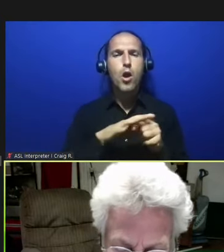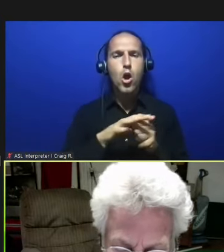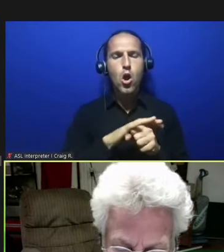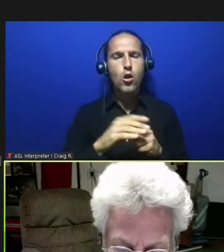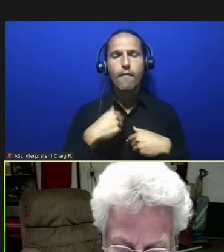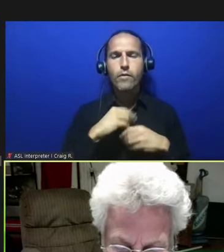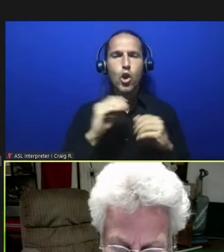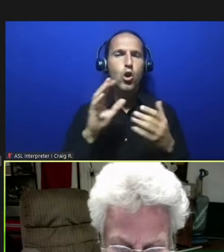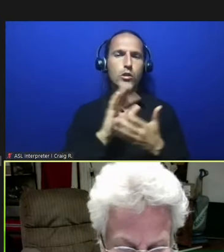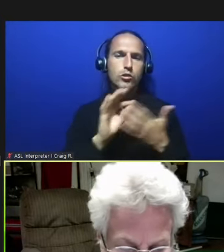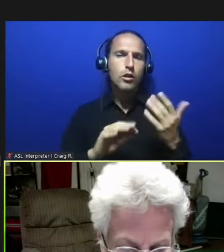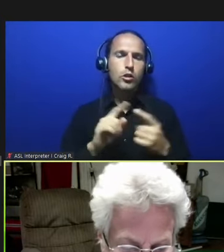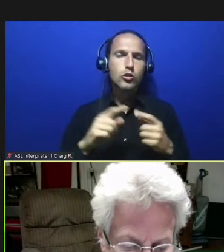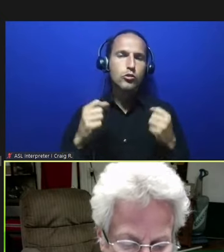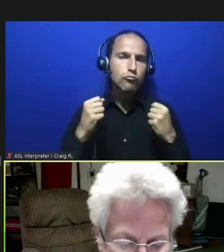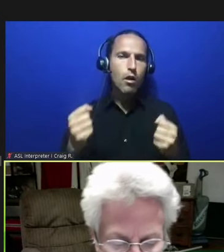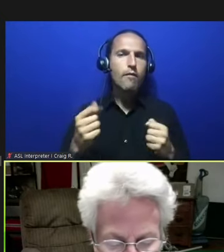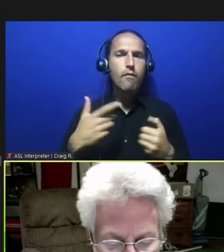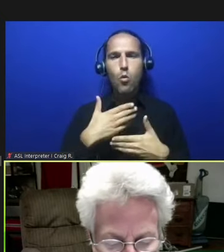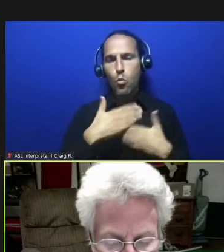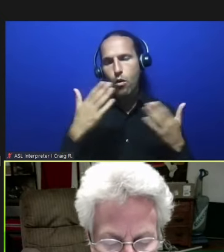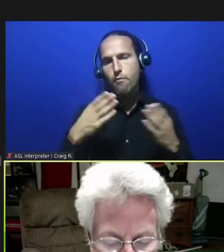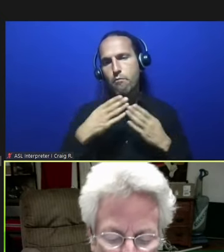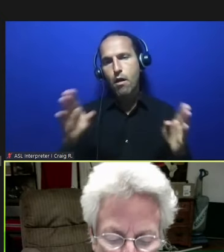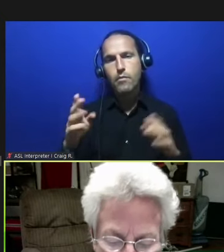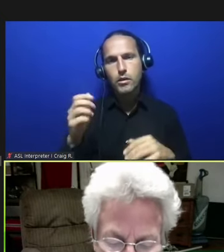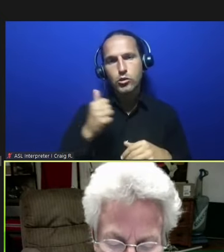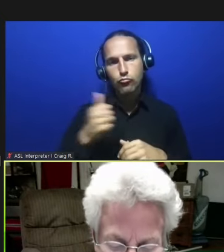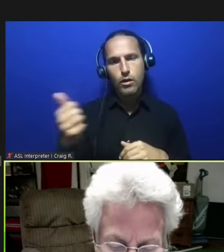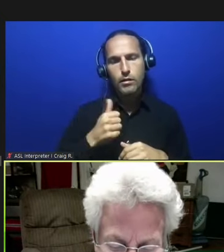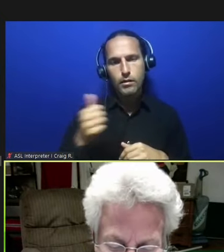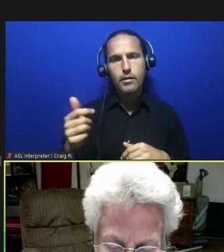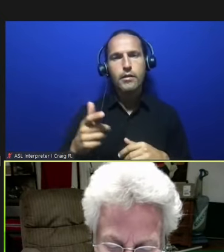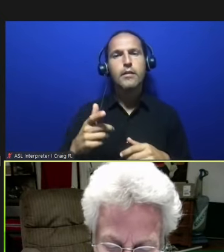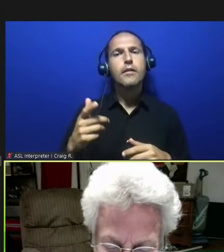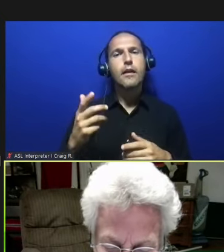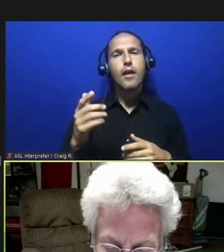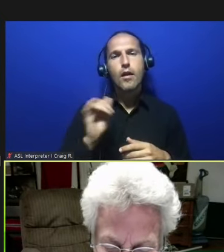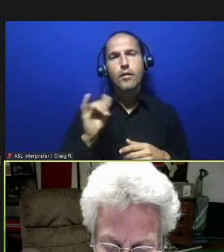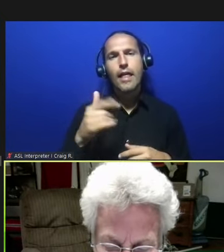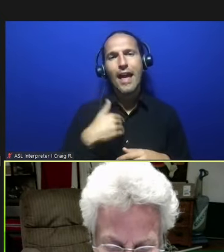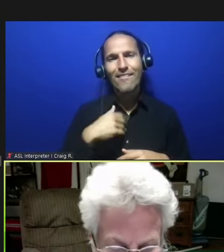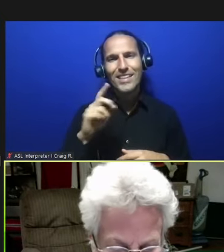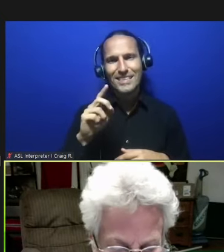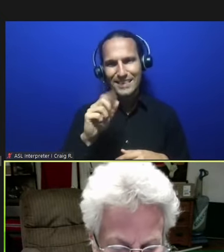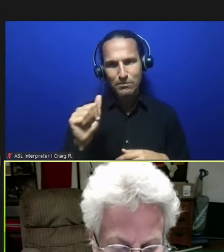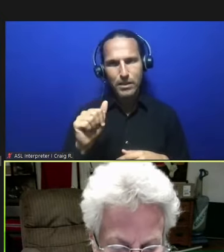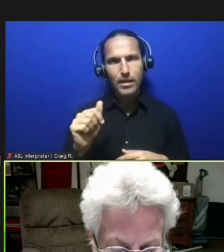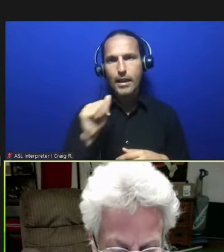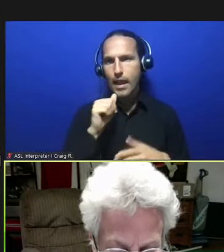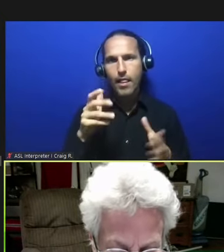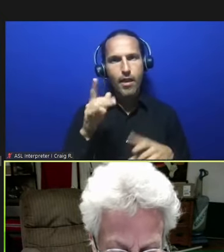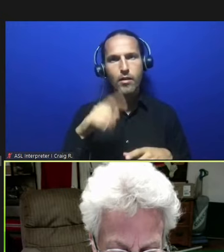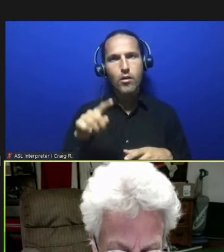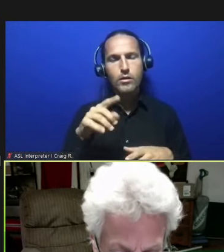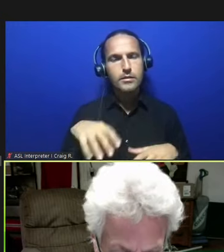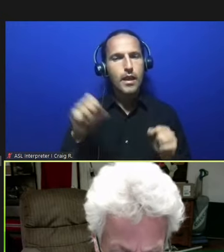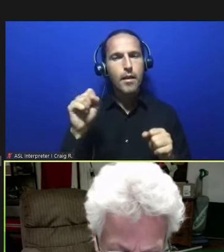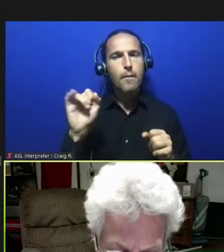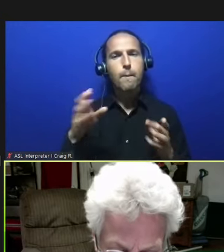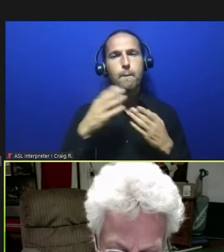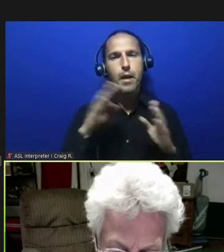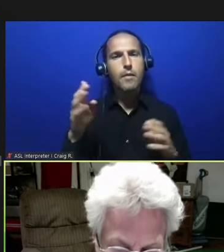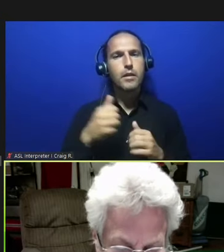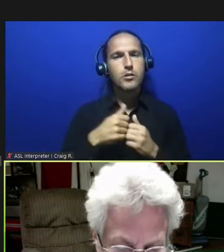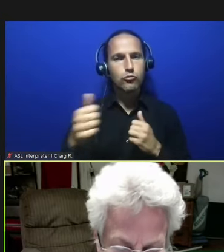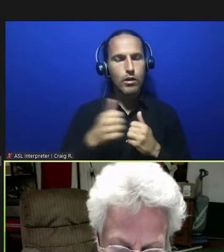no choice but to drive due to lack of public transportation near to them, or because they have a disability that does not allow for them to take public